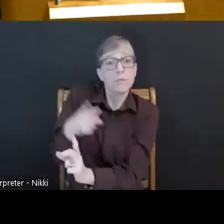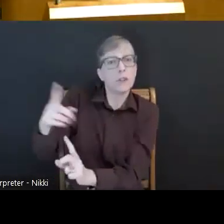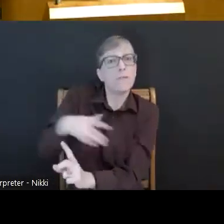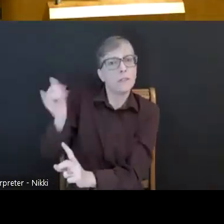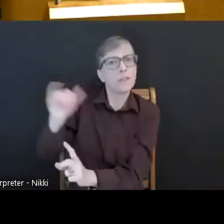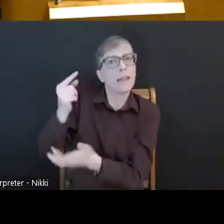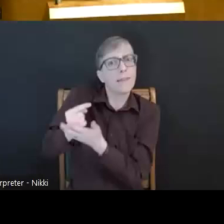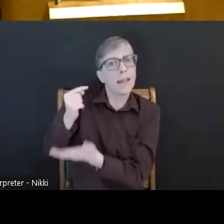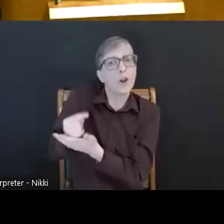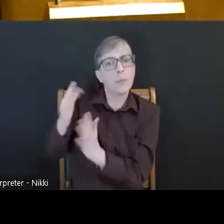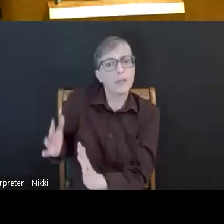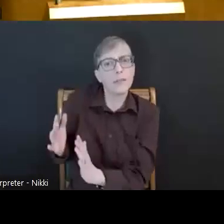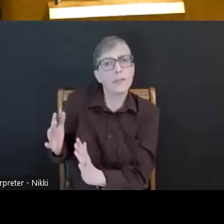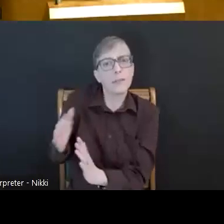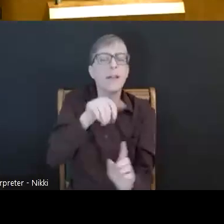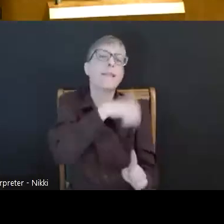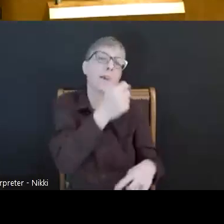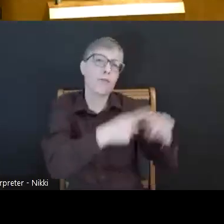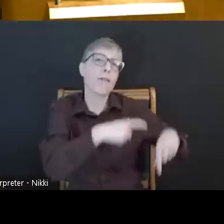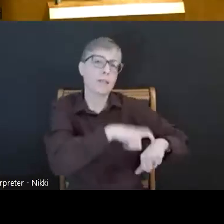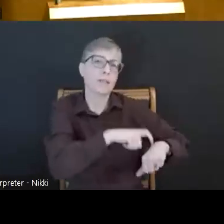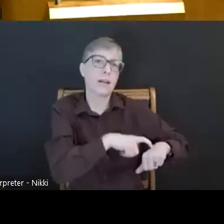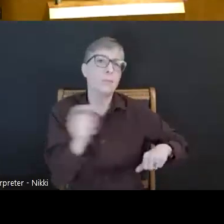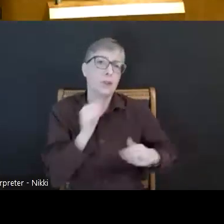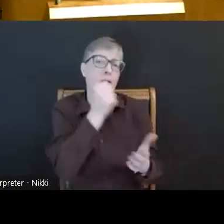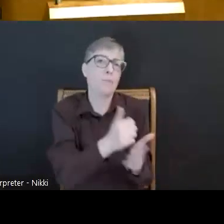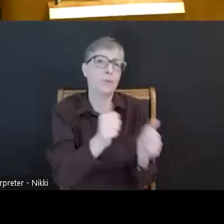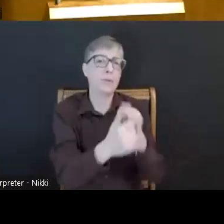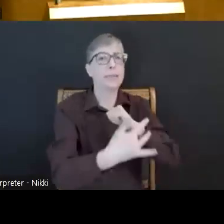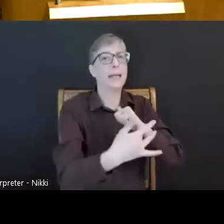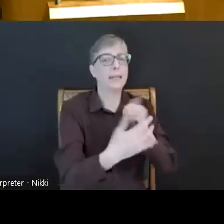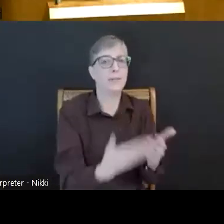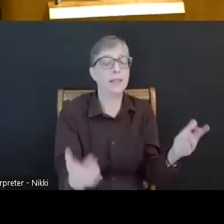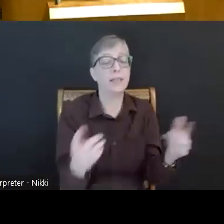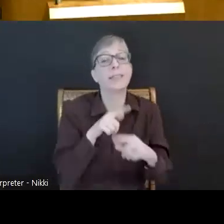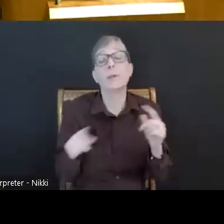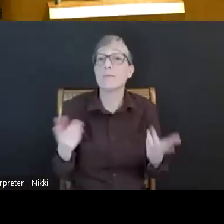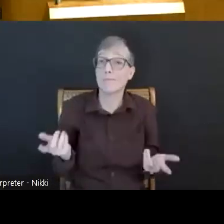want to talk about this, but obviously it's not happening in the appointments with the ophthalmologist.